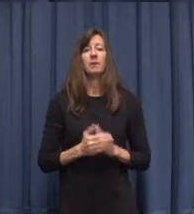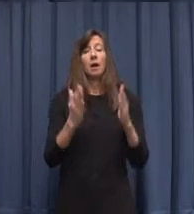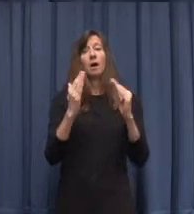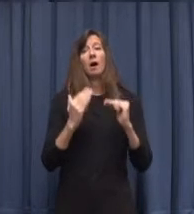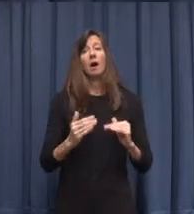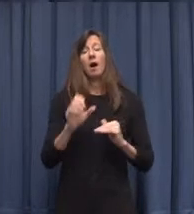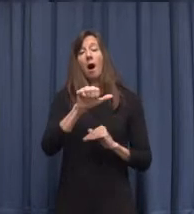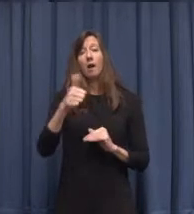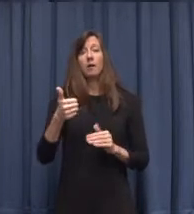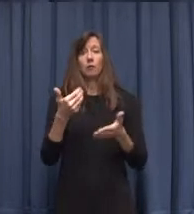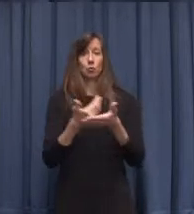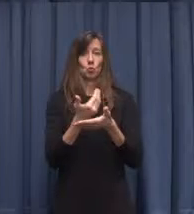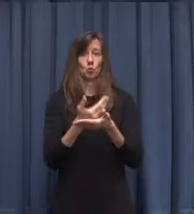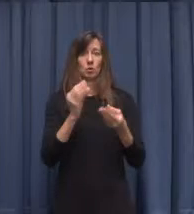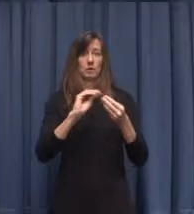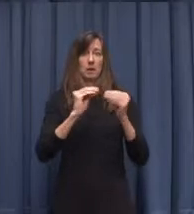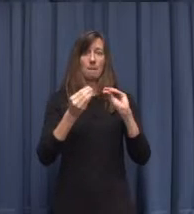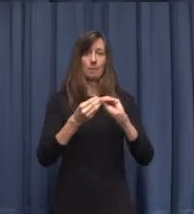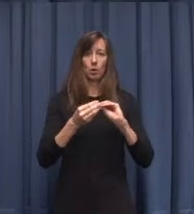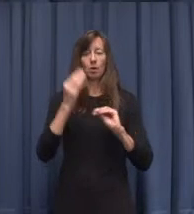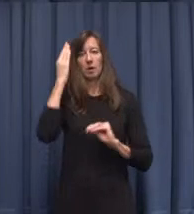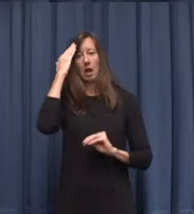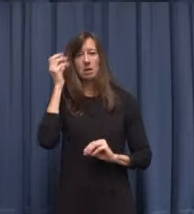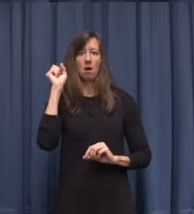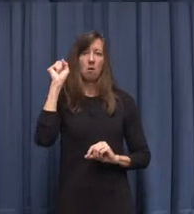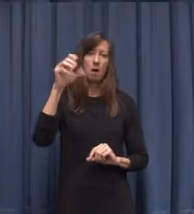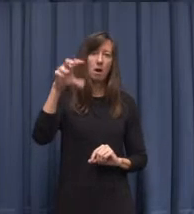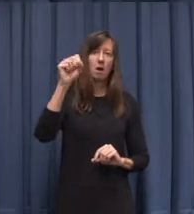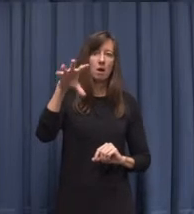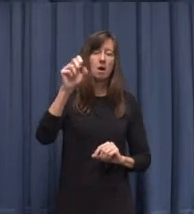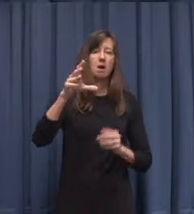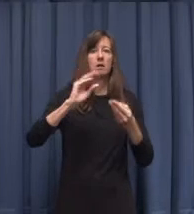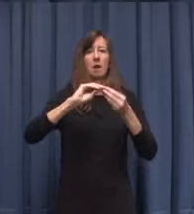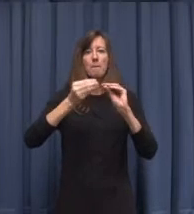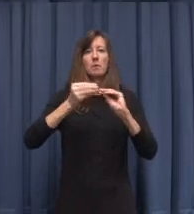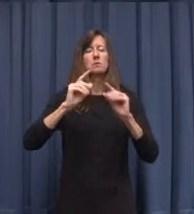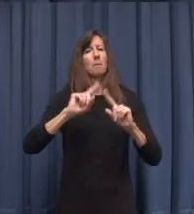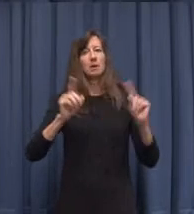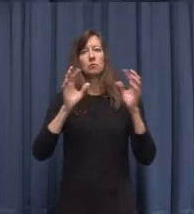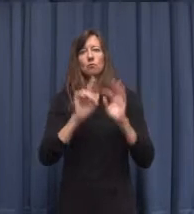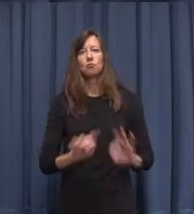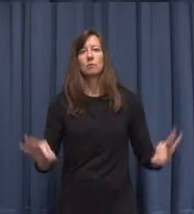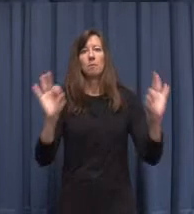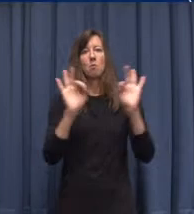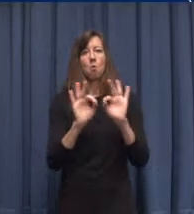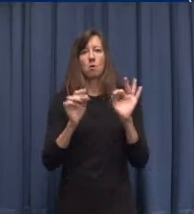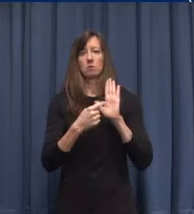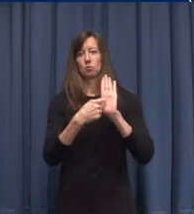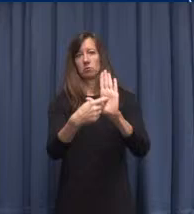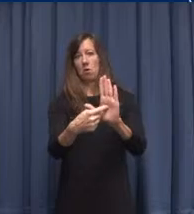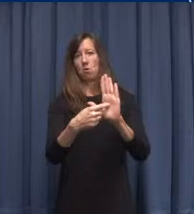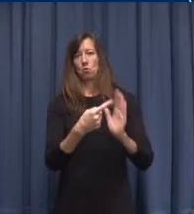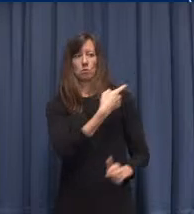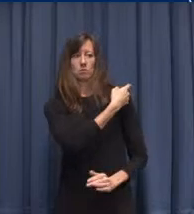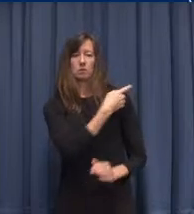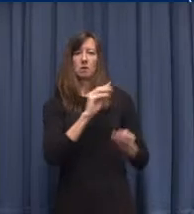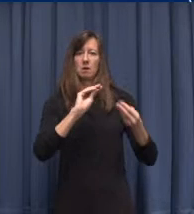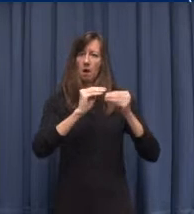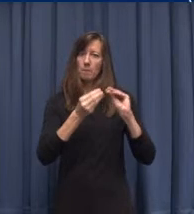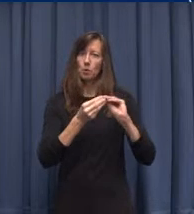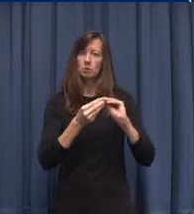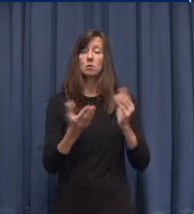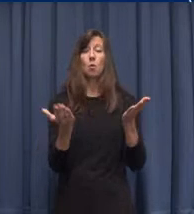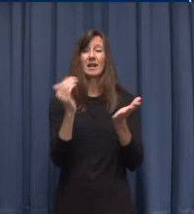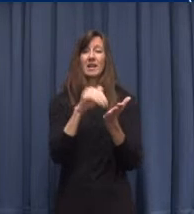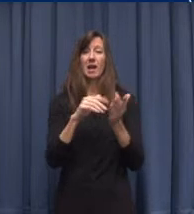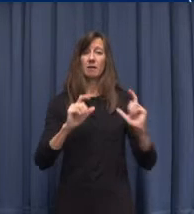as I've always said, it's important to have a data-driven perspective of what's happening. If we can put that graph up again, you'll see that